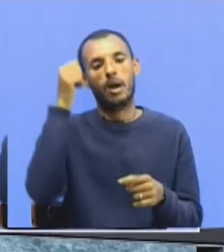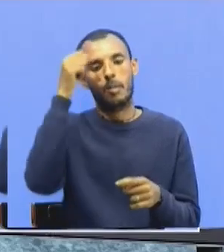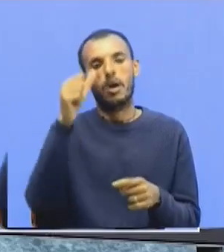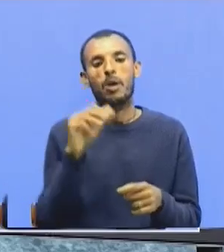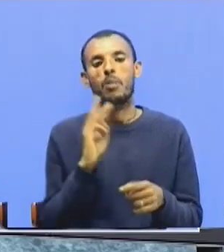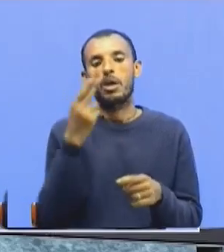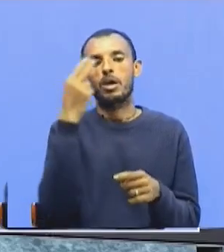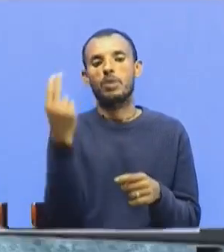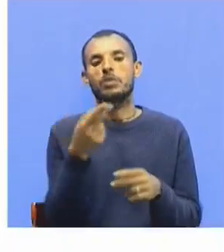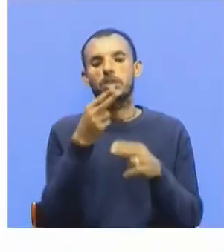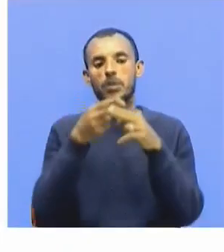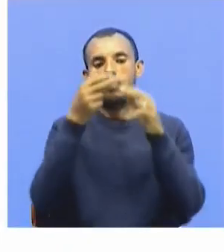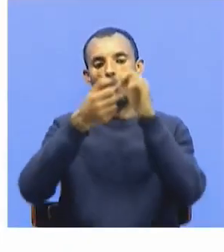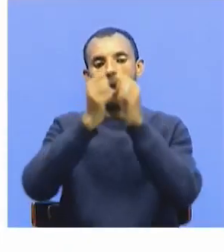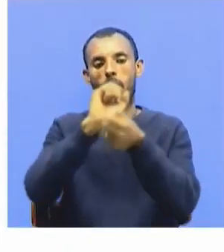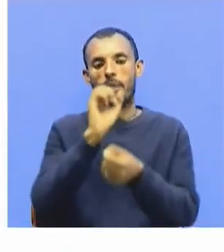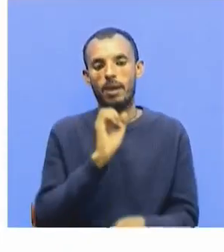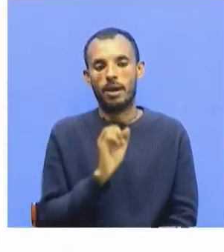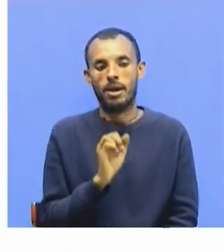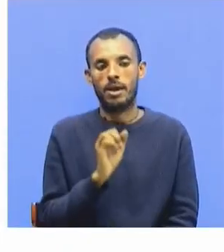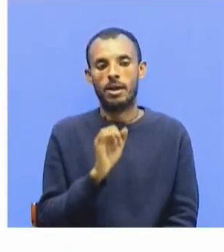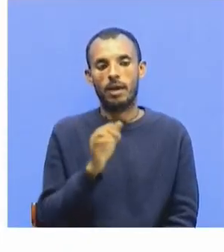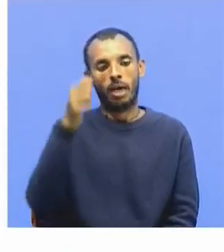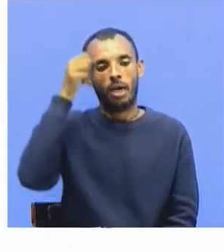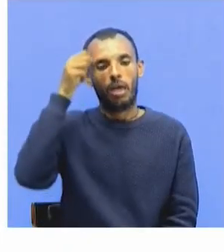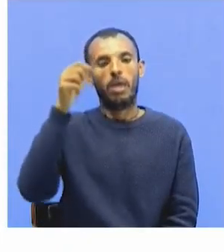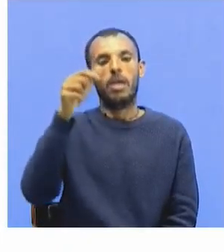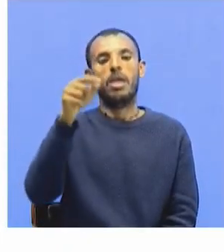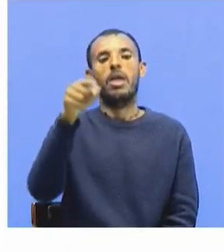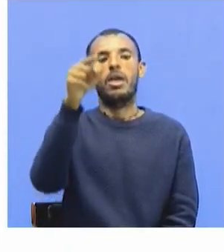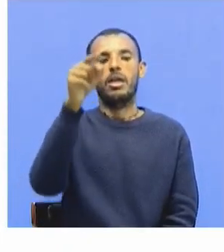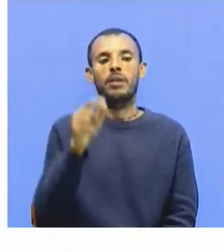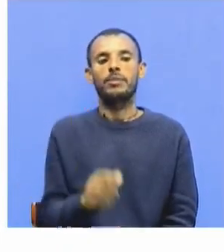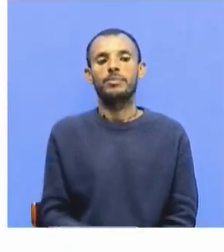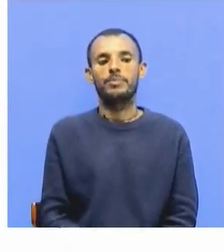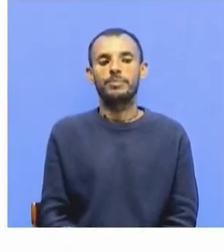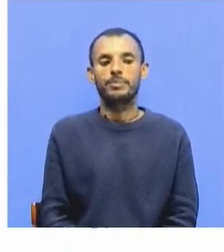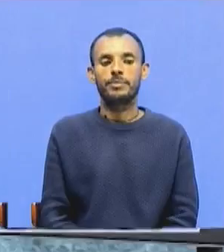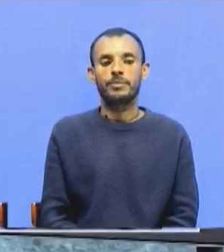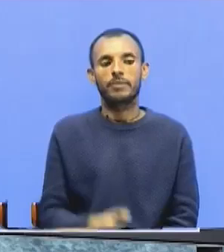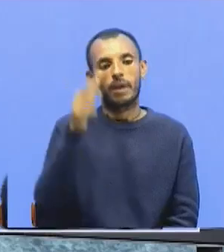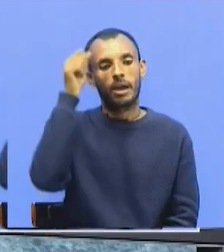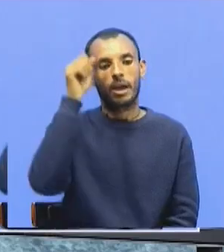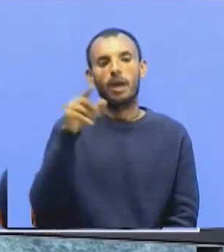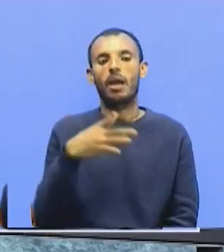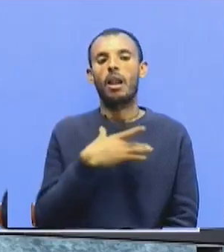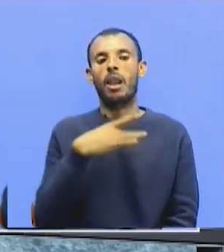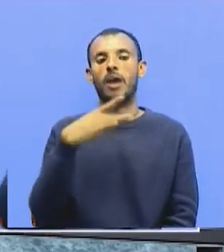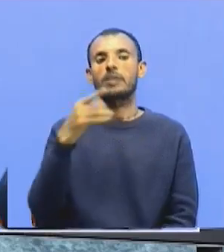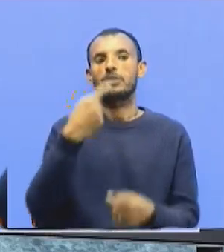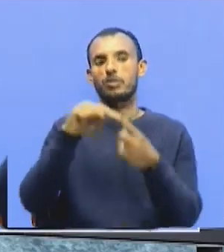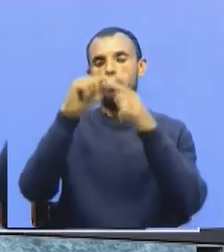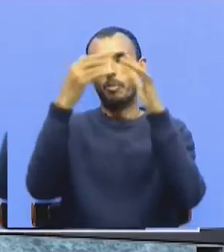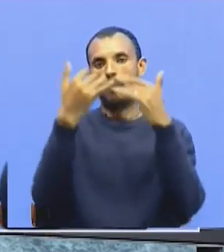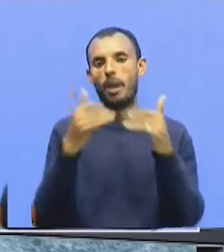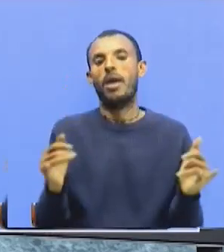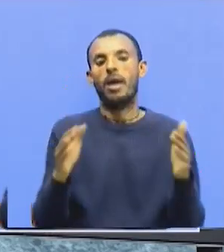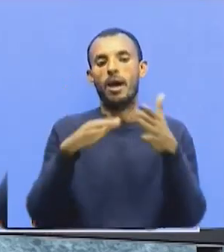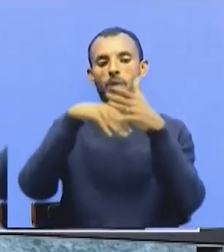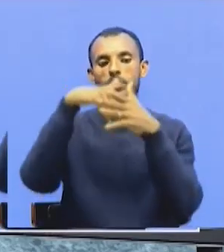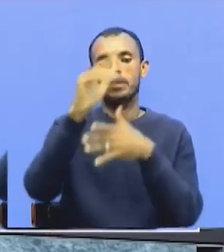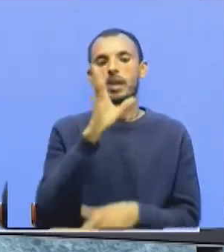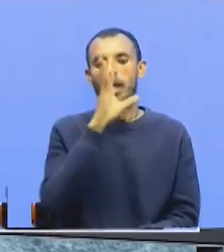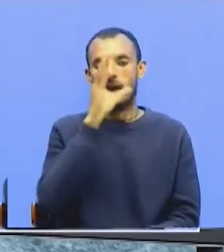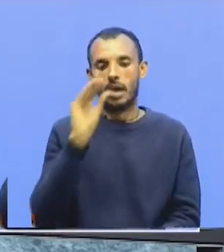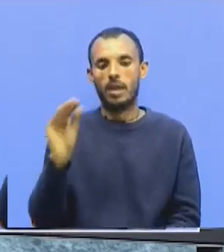proper pronoun is he. He likes to play outside. And